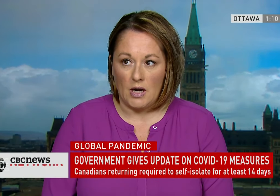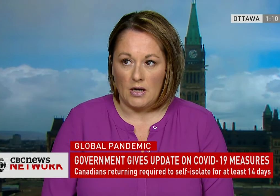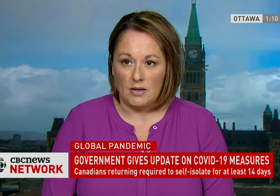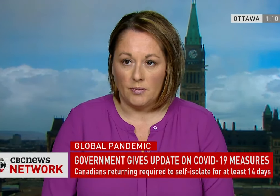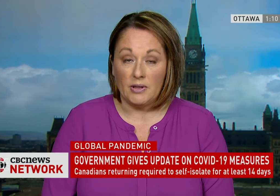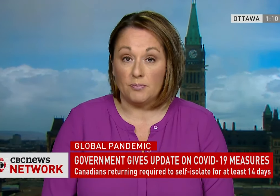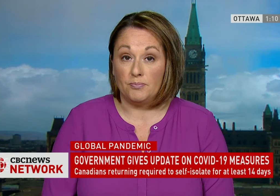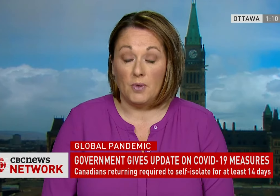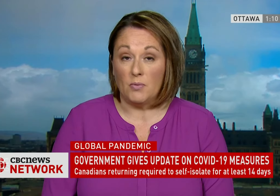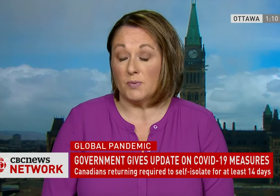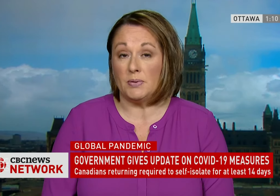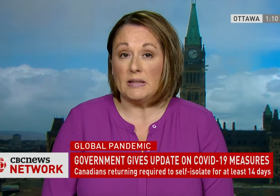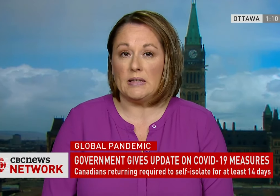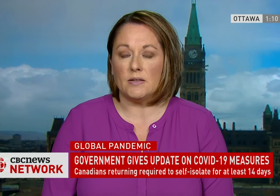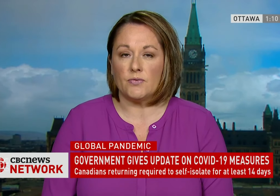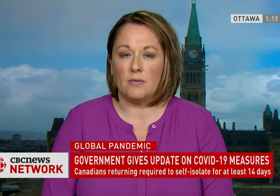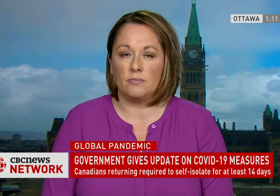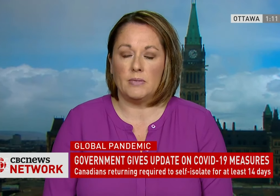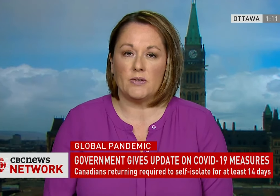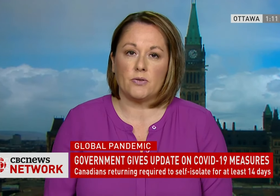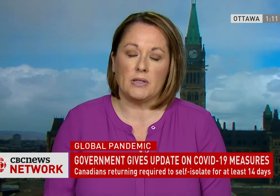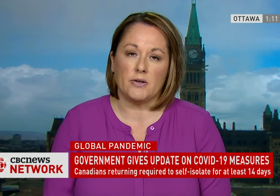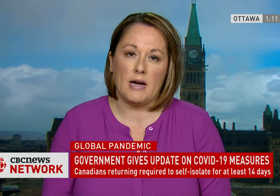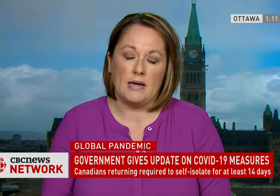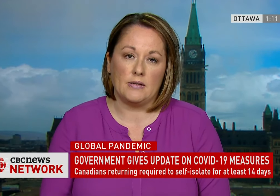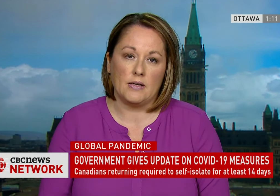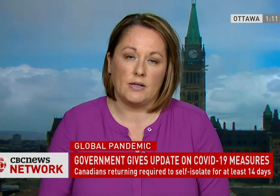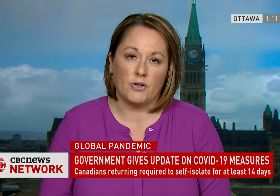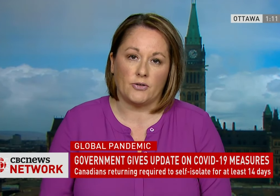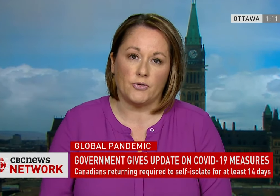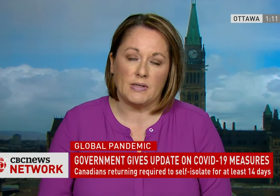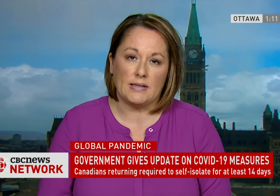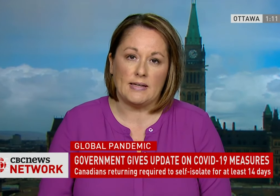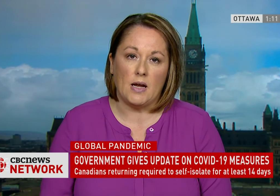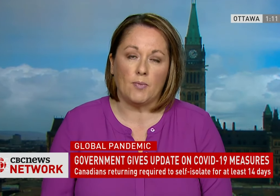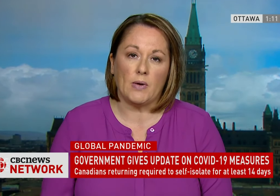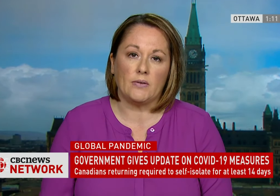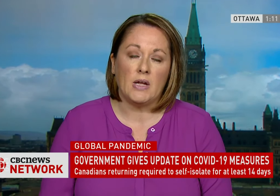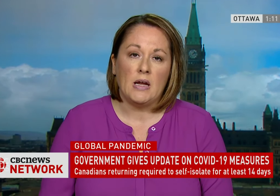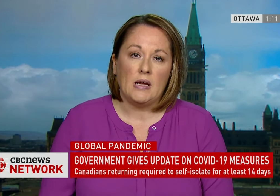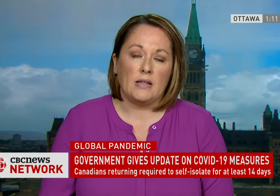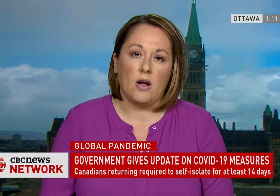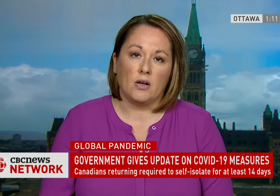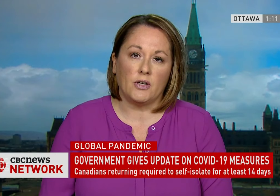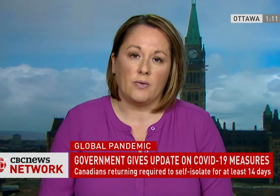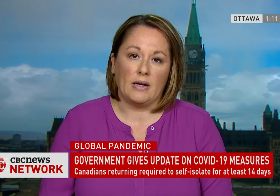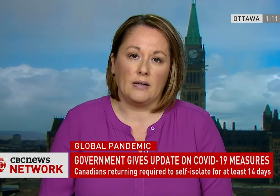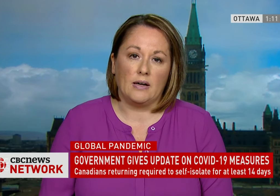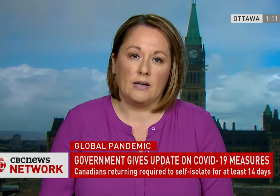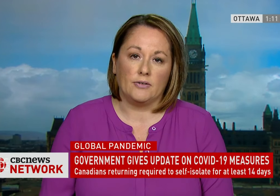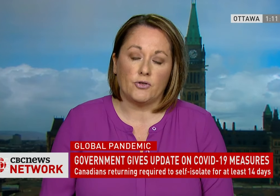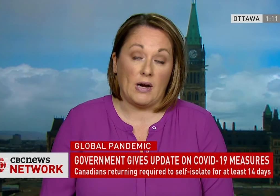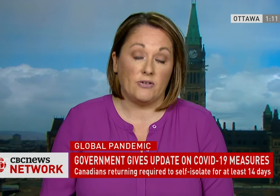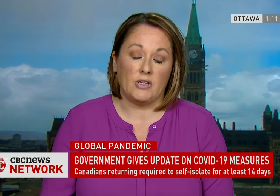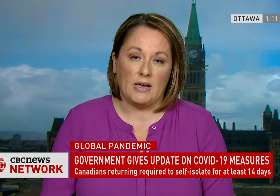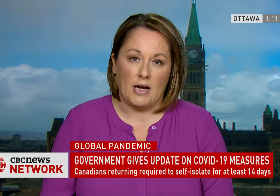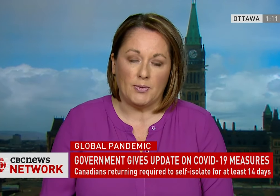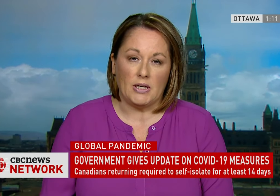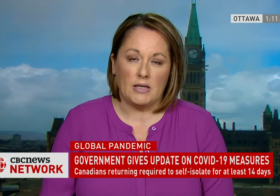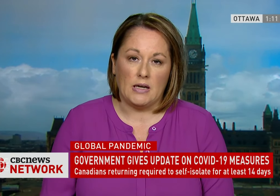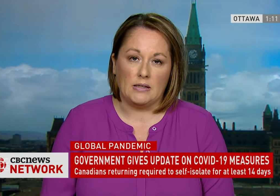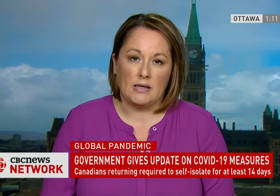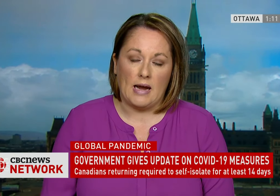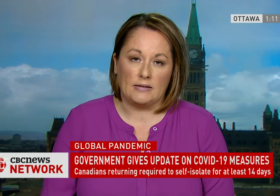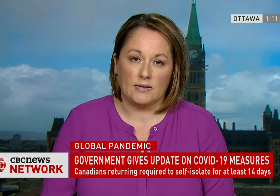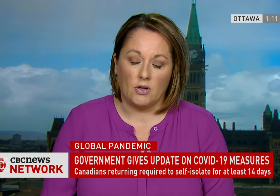were really almost pleas from Minister Miller and Dr. Theresa Tam around the ongoing tragedy